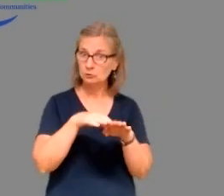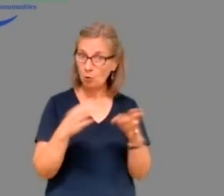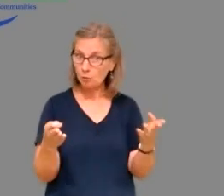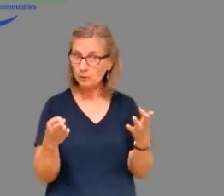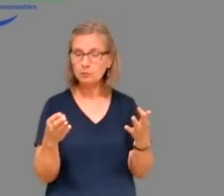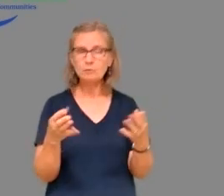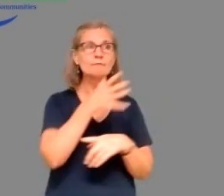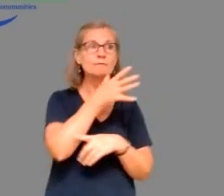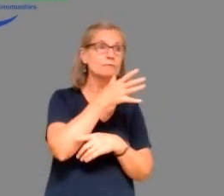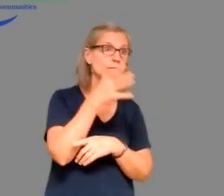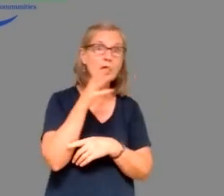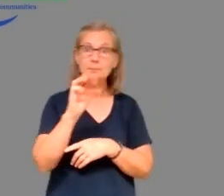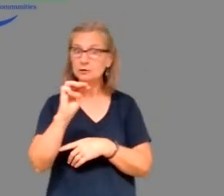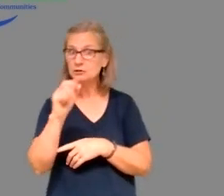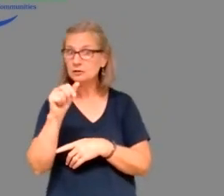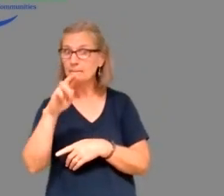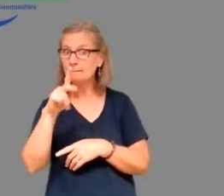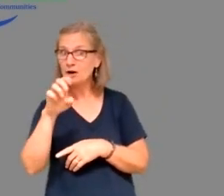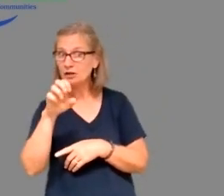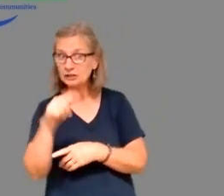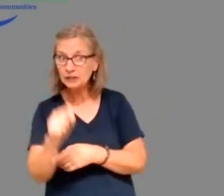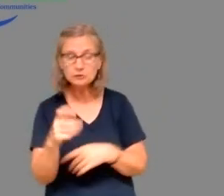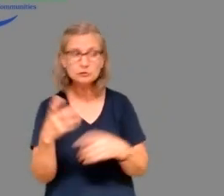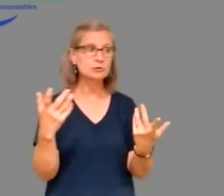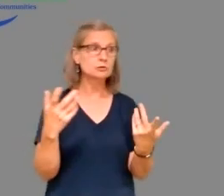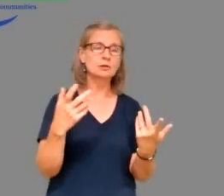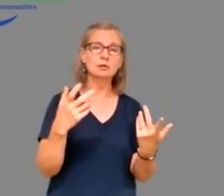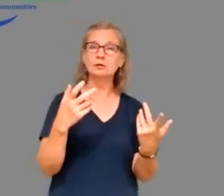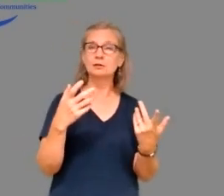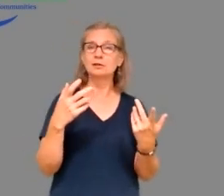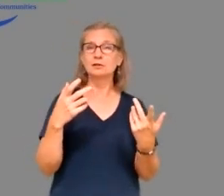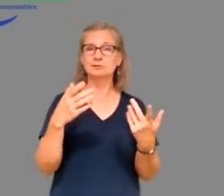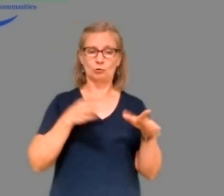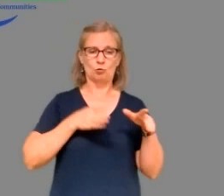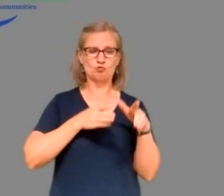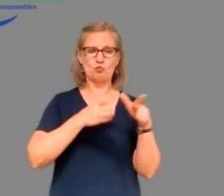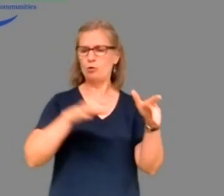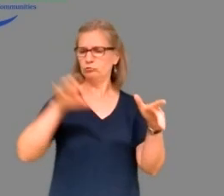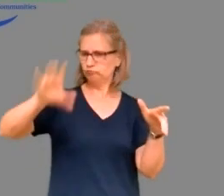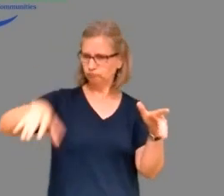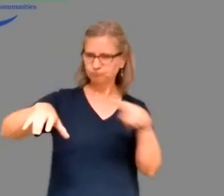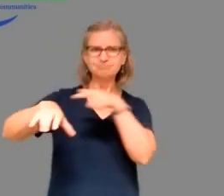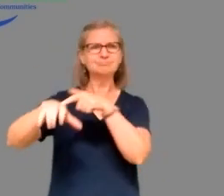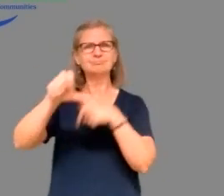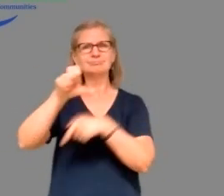farmers markets, roadside stands are open? I know that the